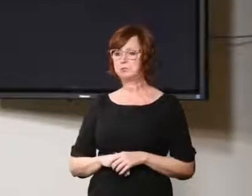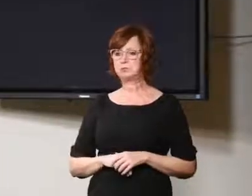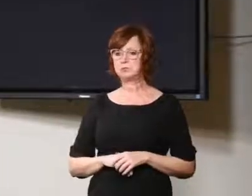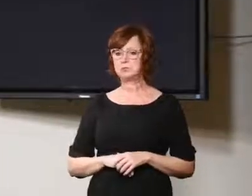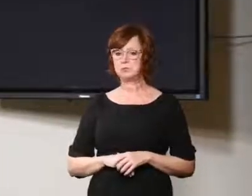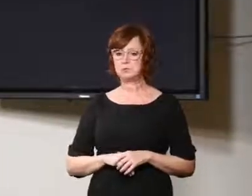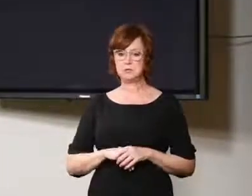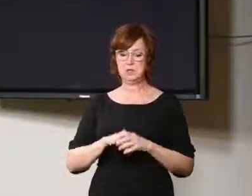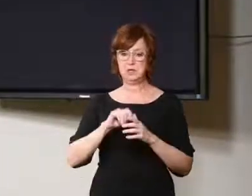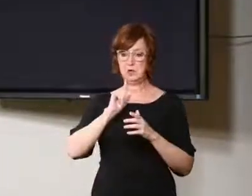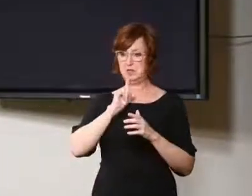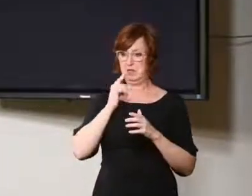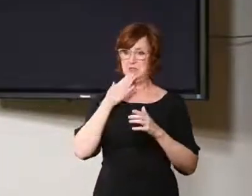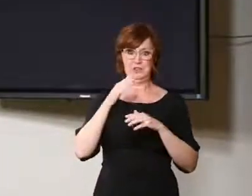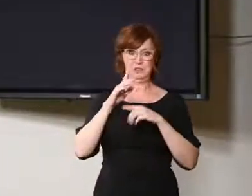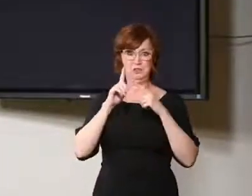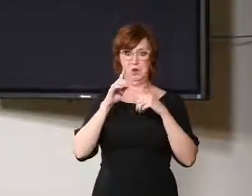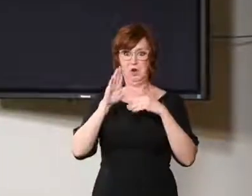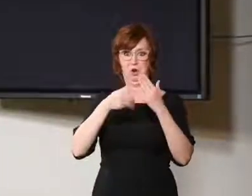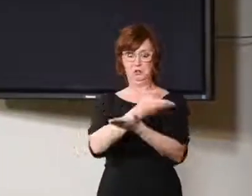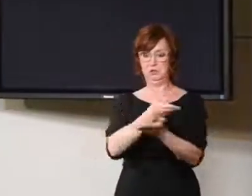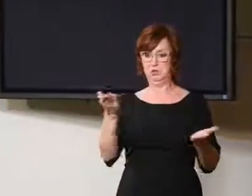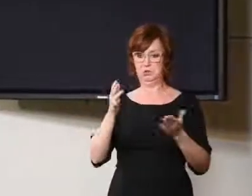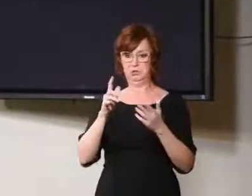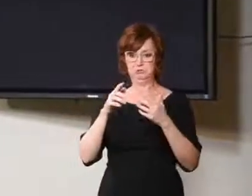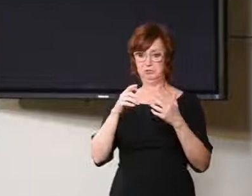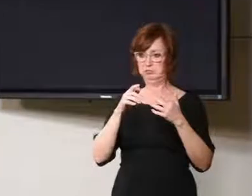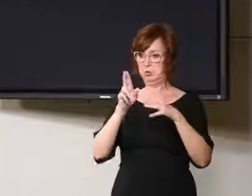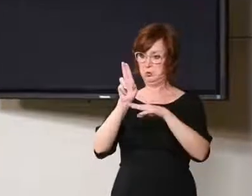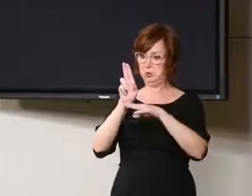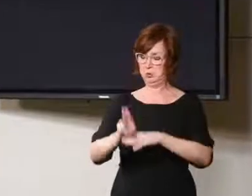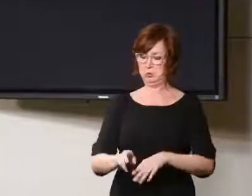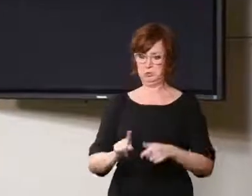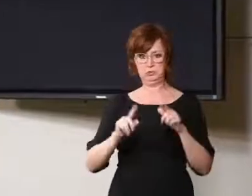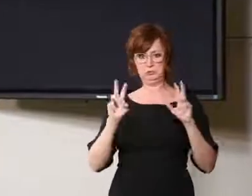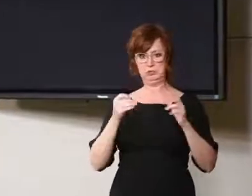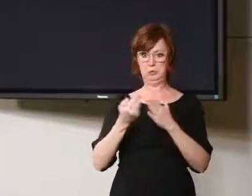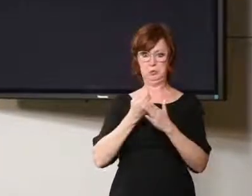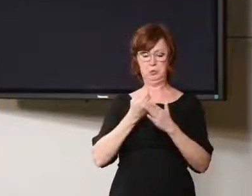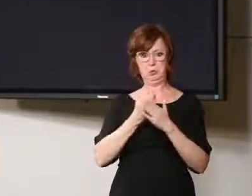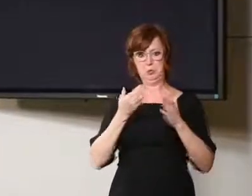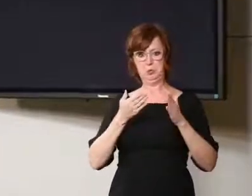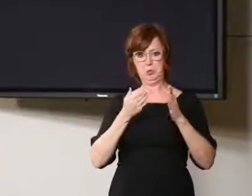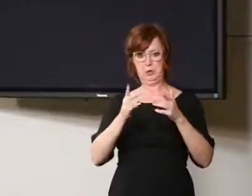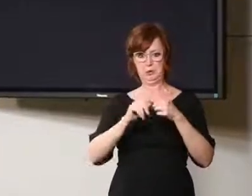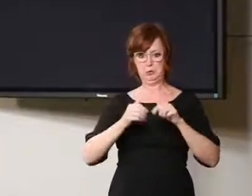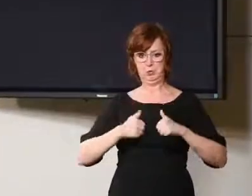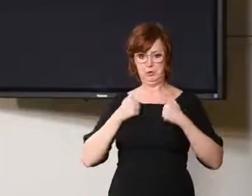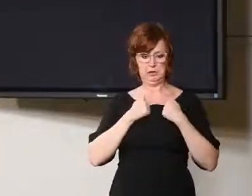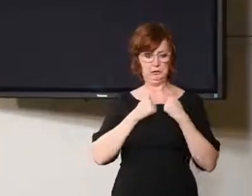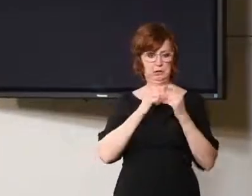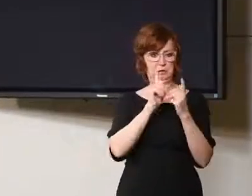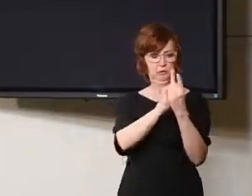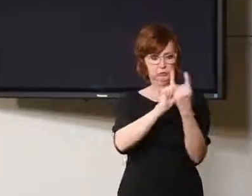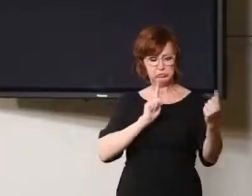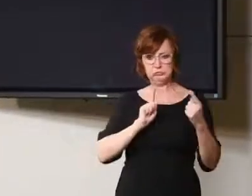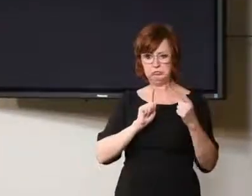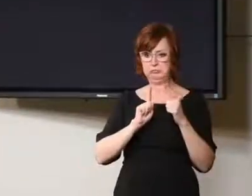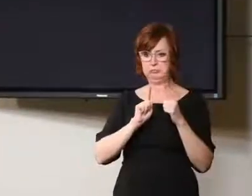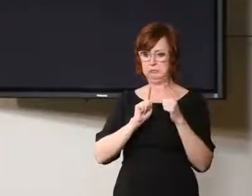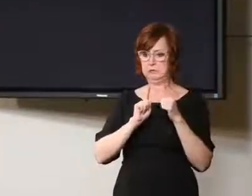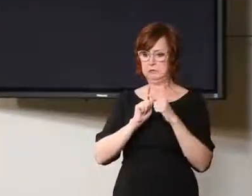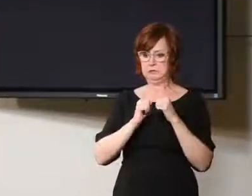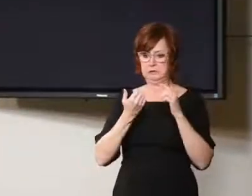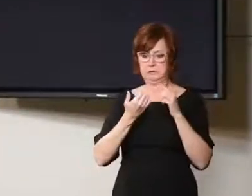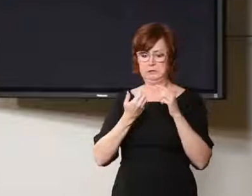nothing short of a strange new way of living. Physical distancing, self-isolation, staying away from any kinds